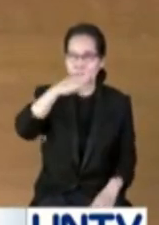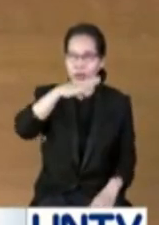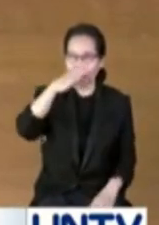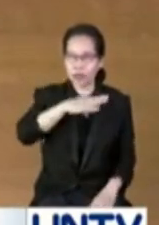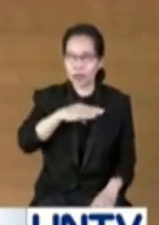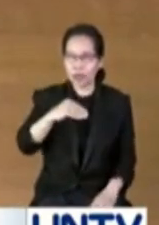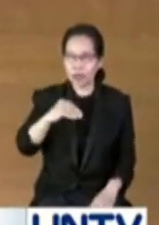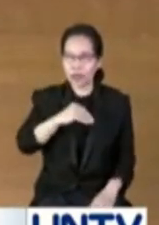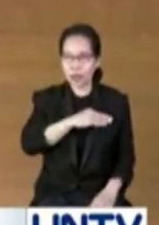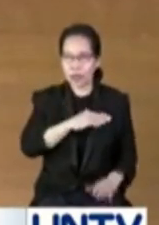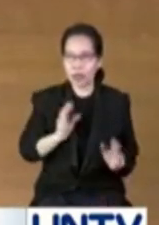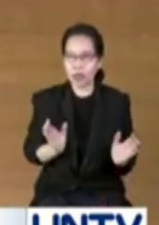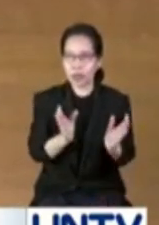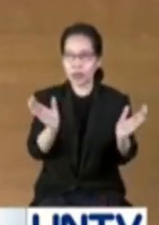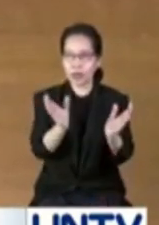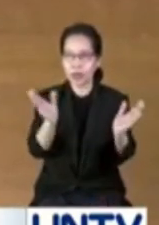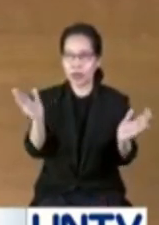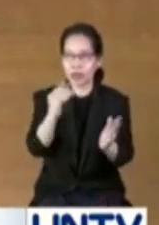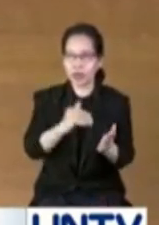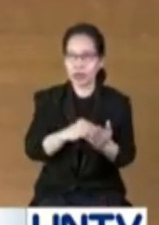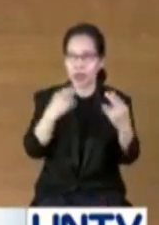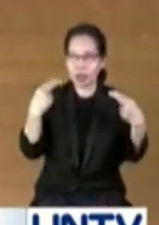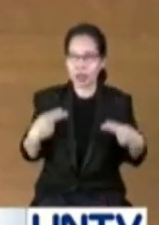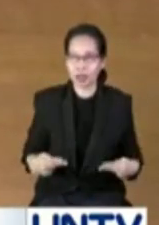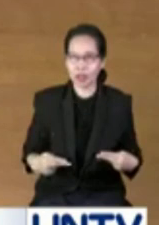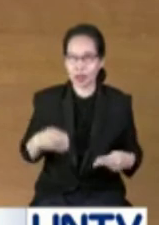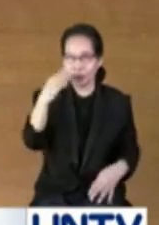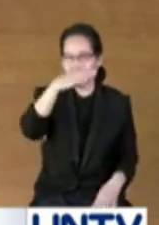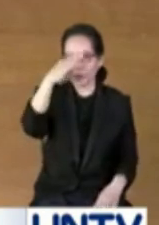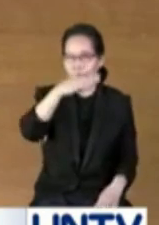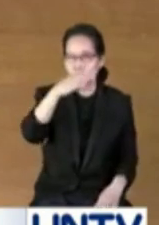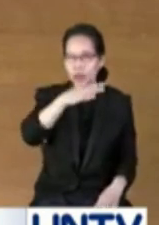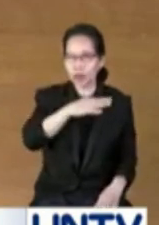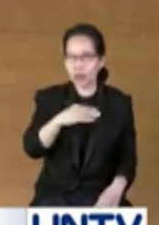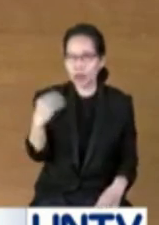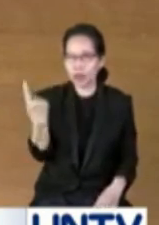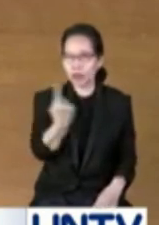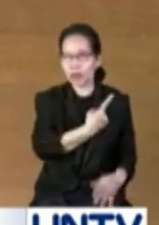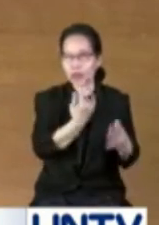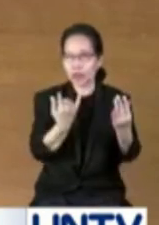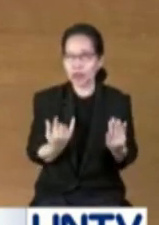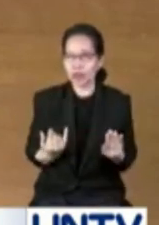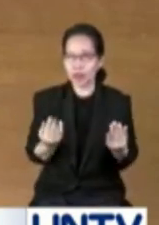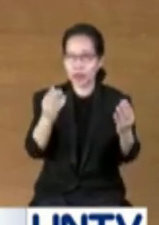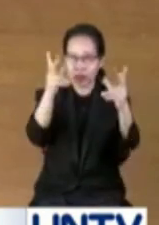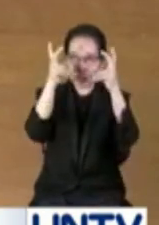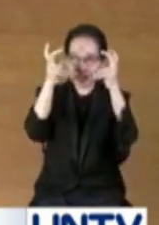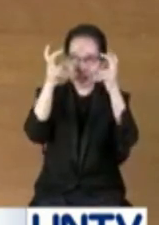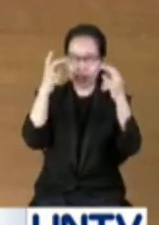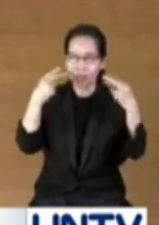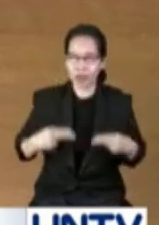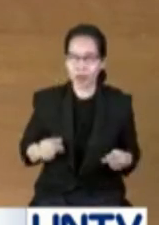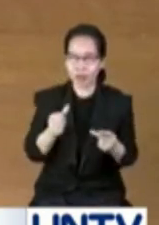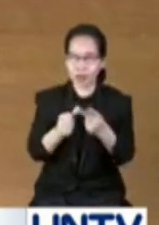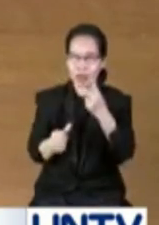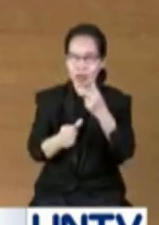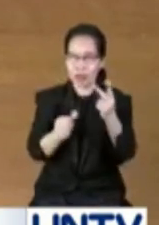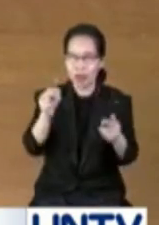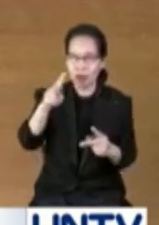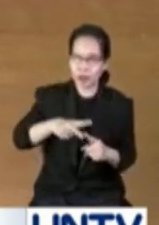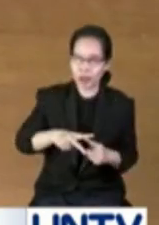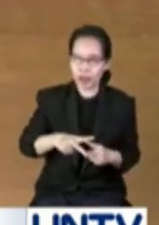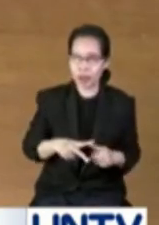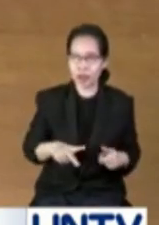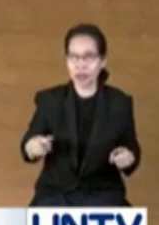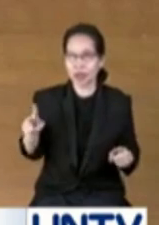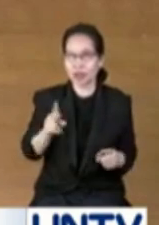Isinusulong natin muli ang kalusugan ng Pilipino. We are now refocusing our health priorities, applying the lessons learned from the